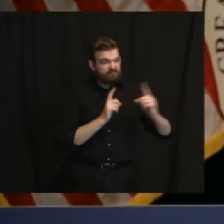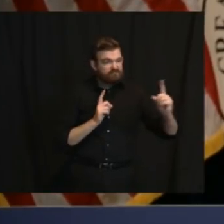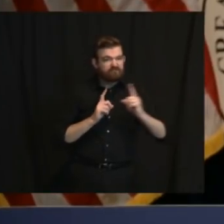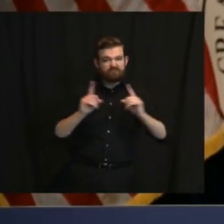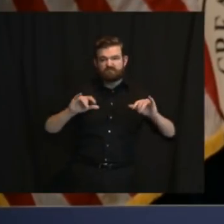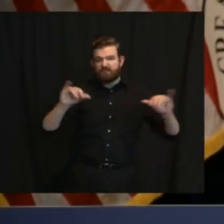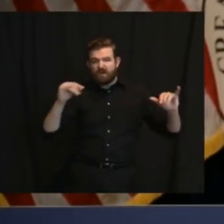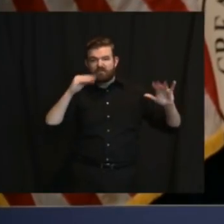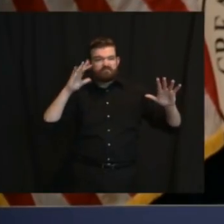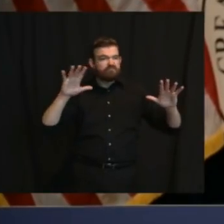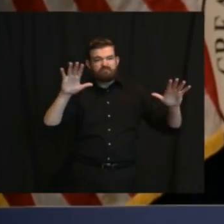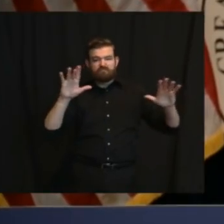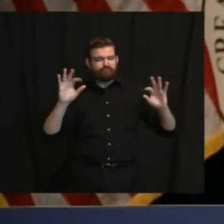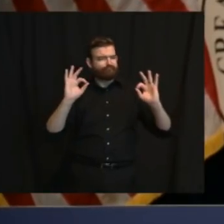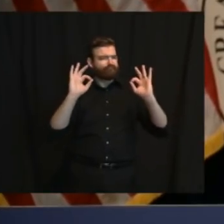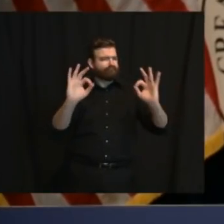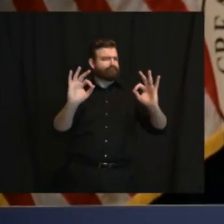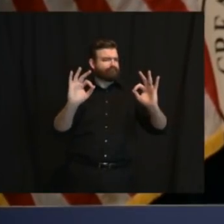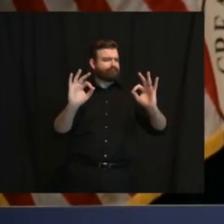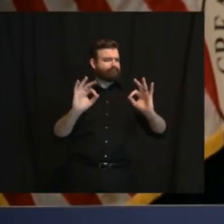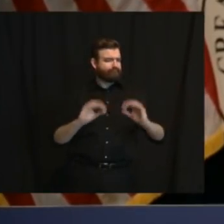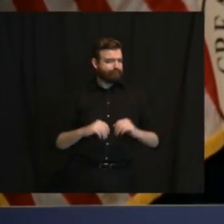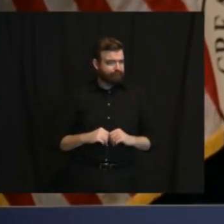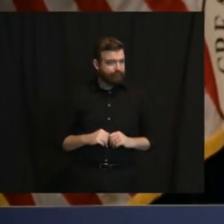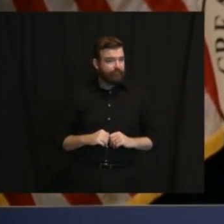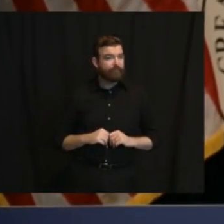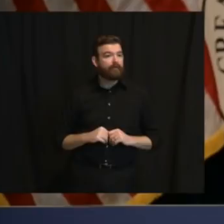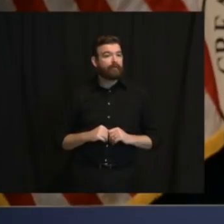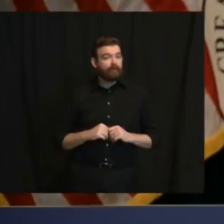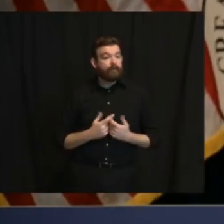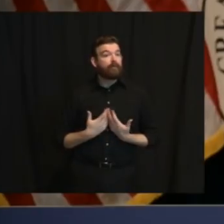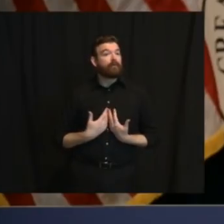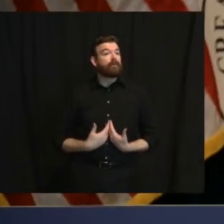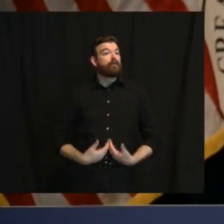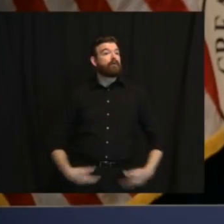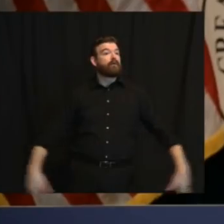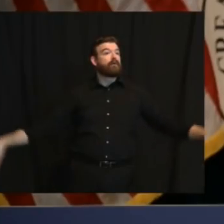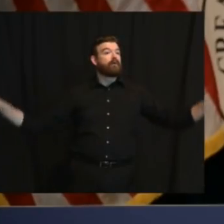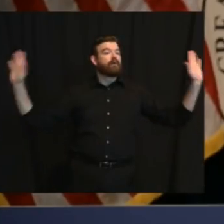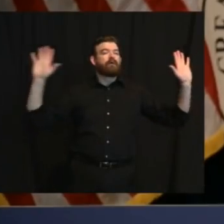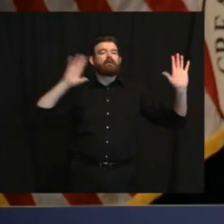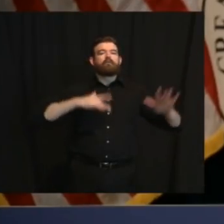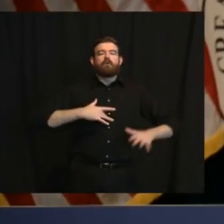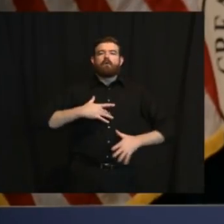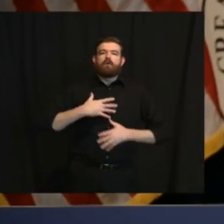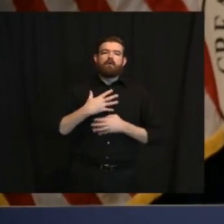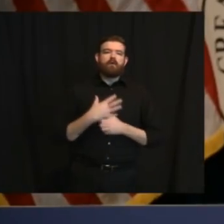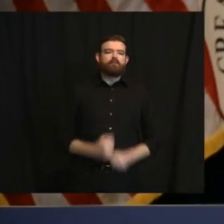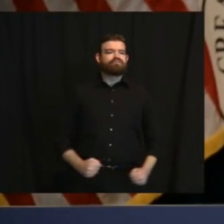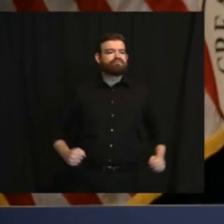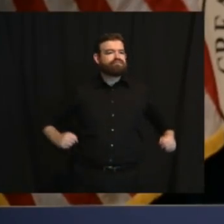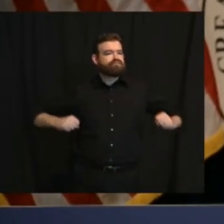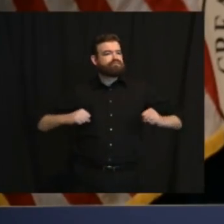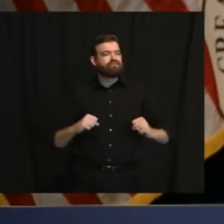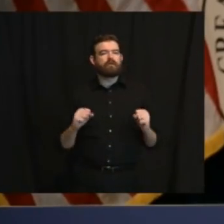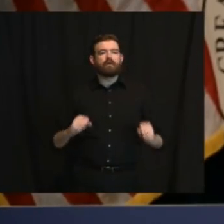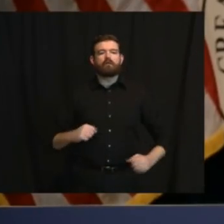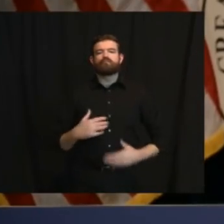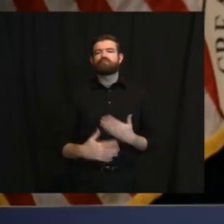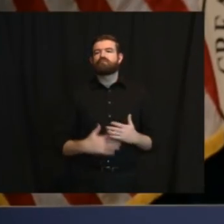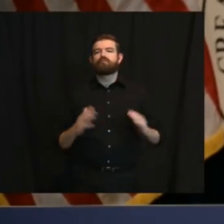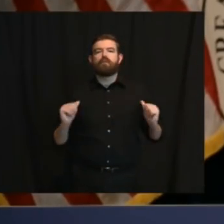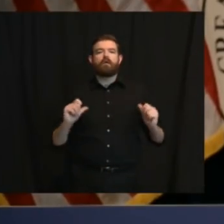that is our confidence that we can take more steps responsibly, and that at the same time give